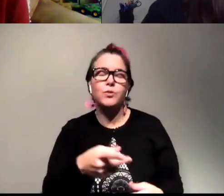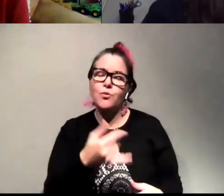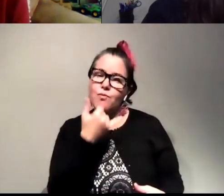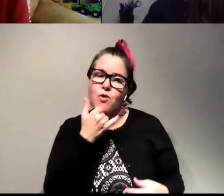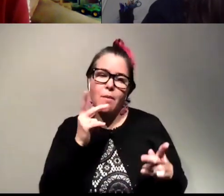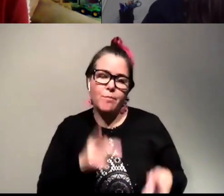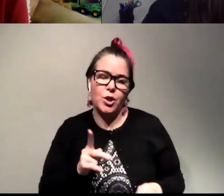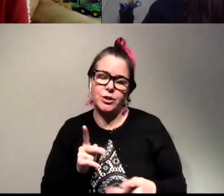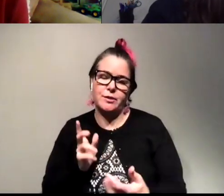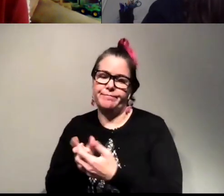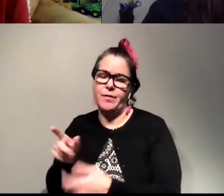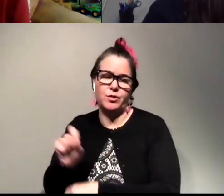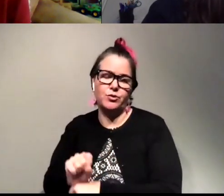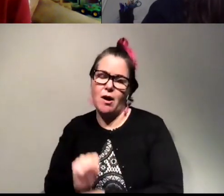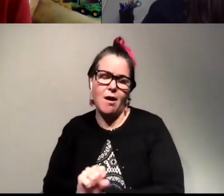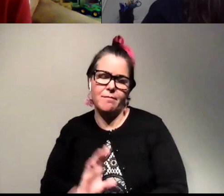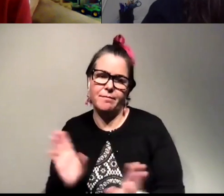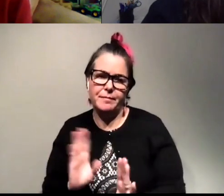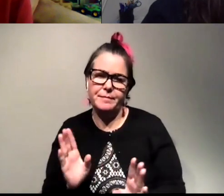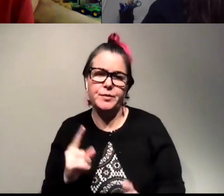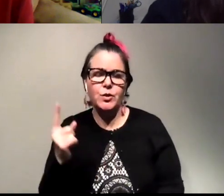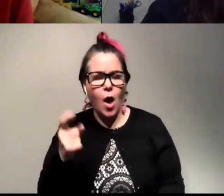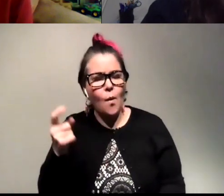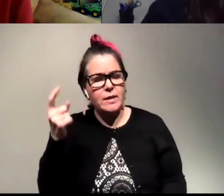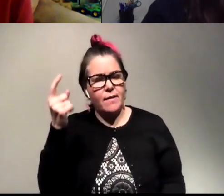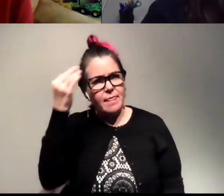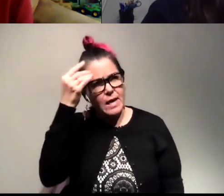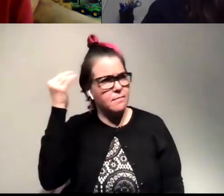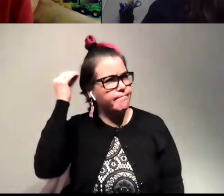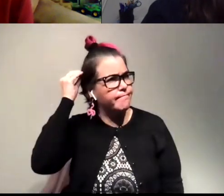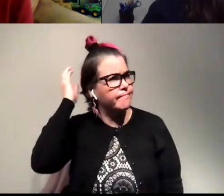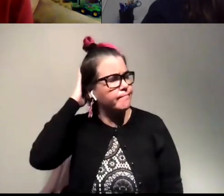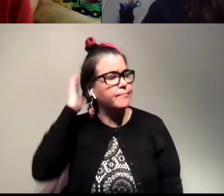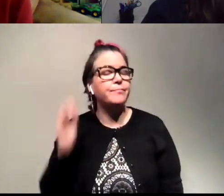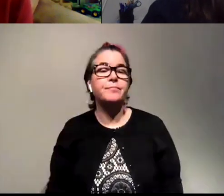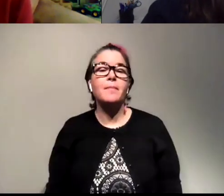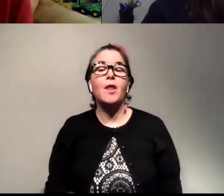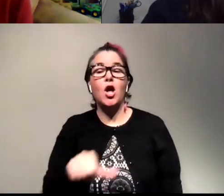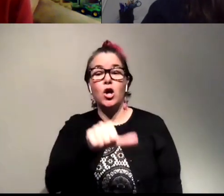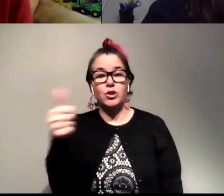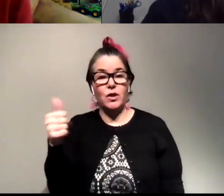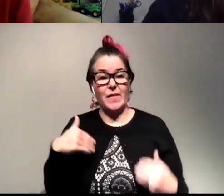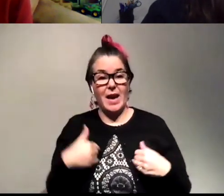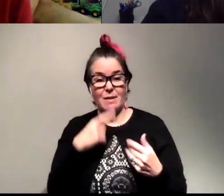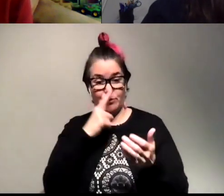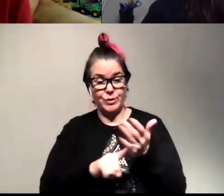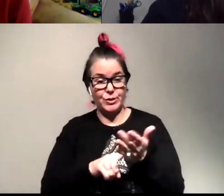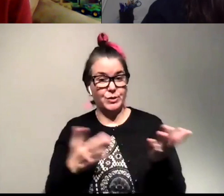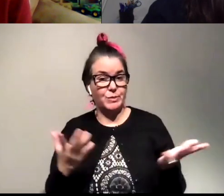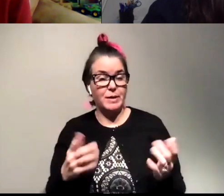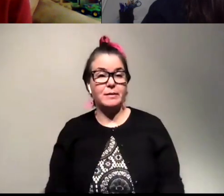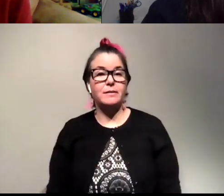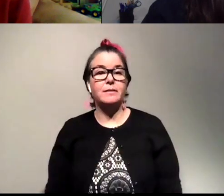the job. Something that we always need to think about. The alternatives right now are